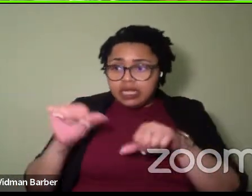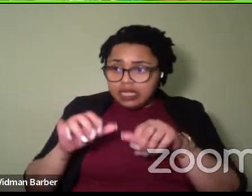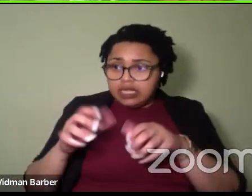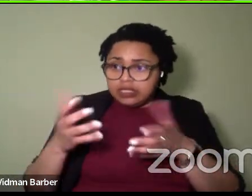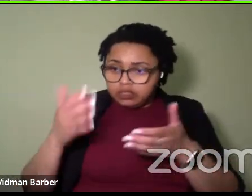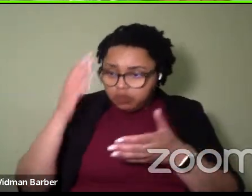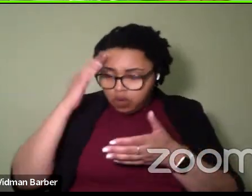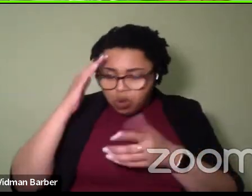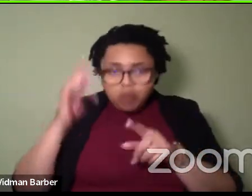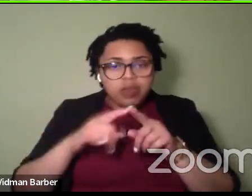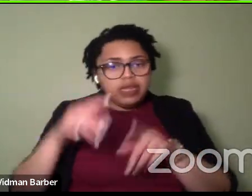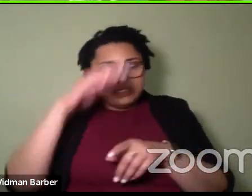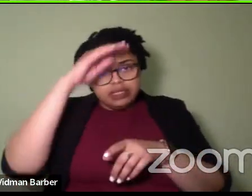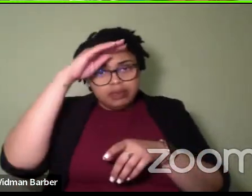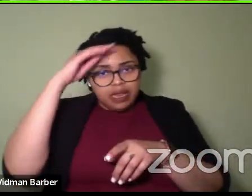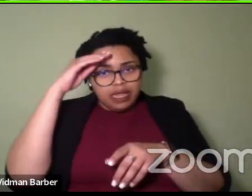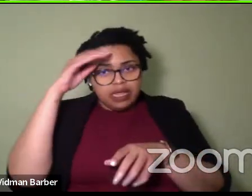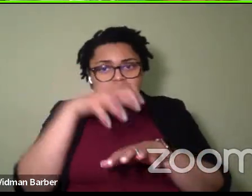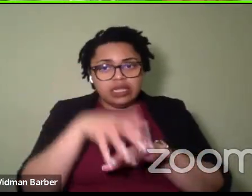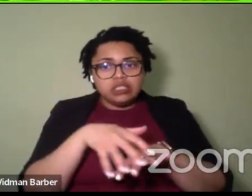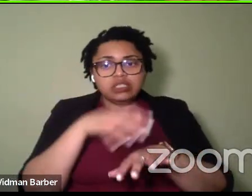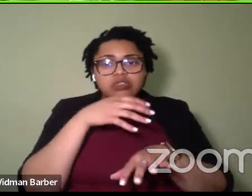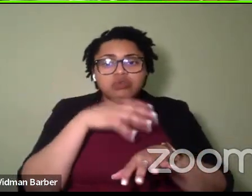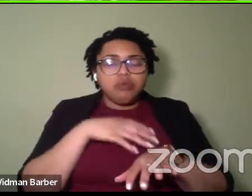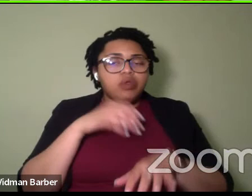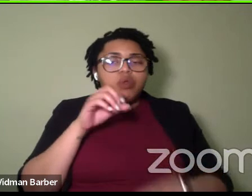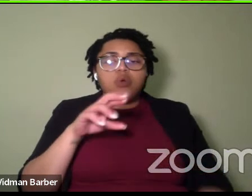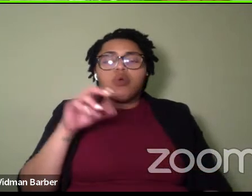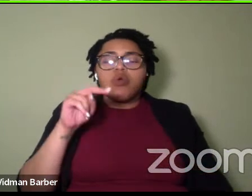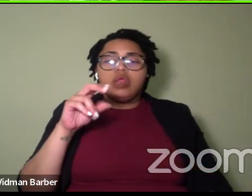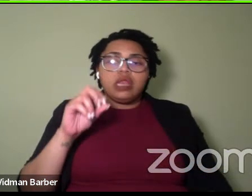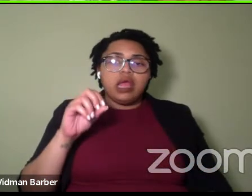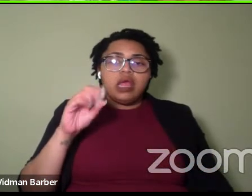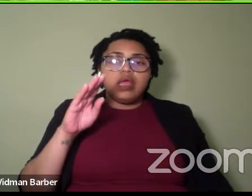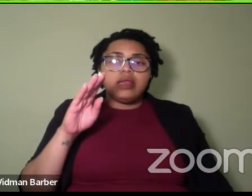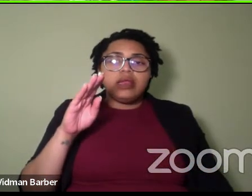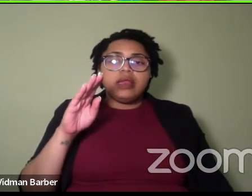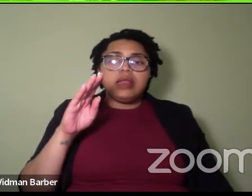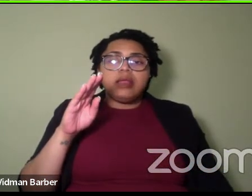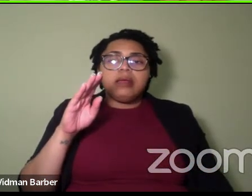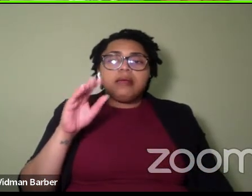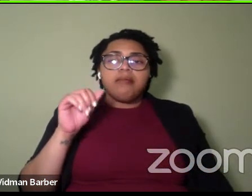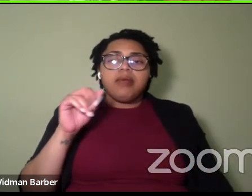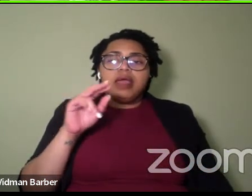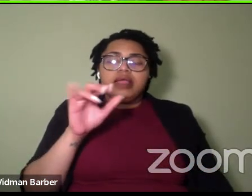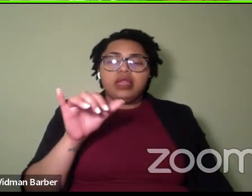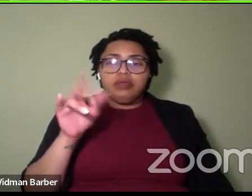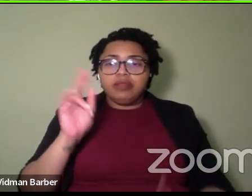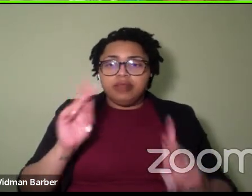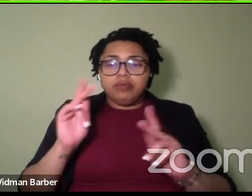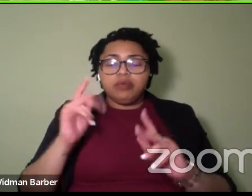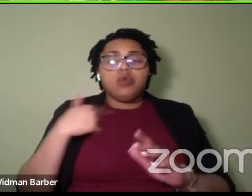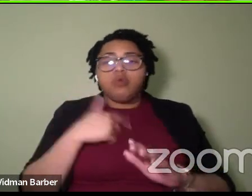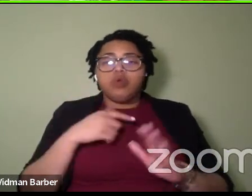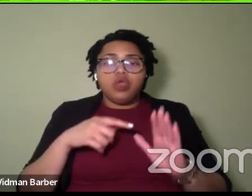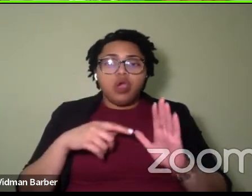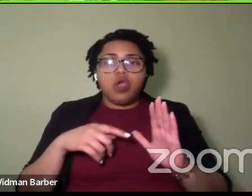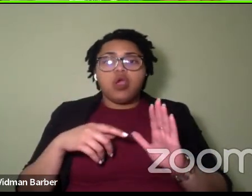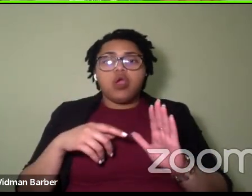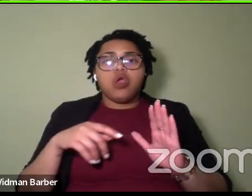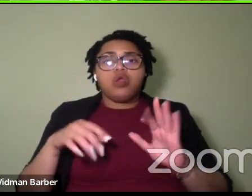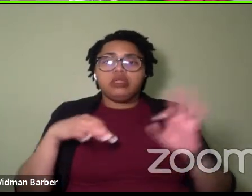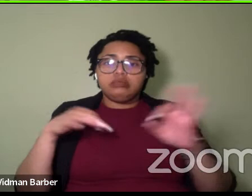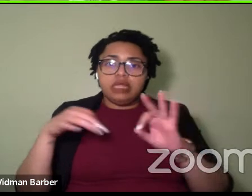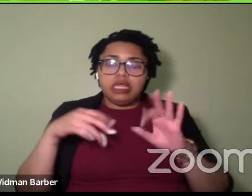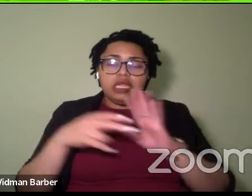women, especially, or, non-binary folks, we are redefining what that science looks like, right? And it goes back to that conversation that we were